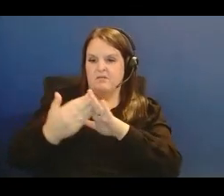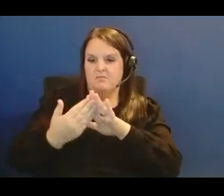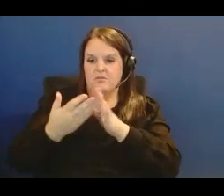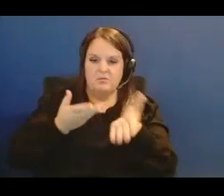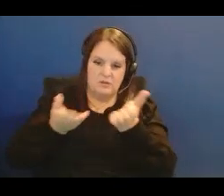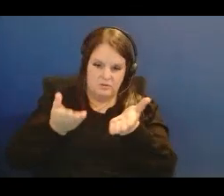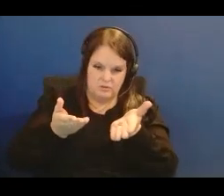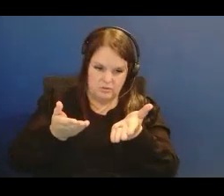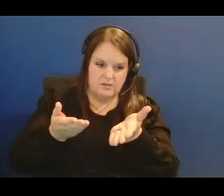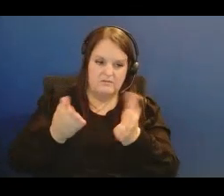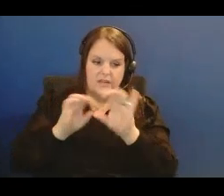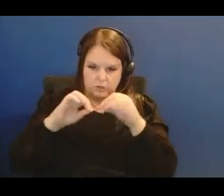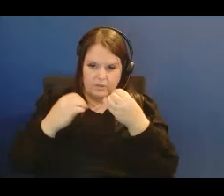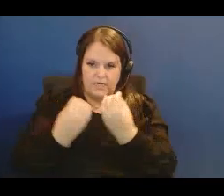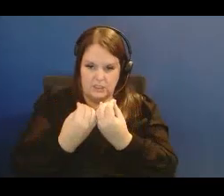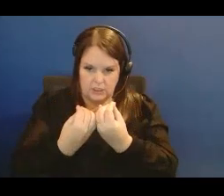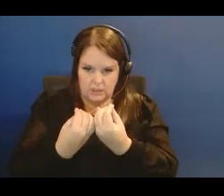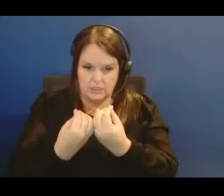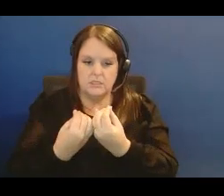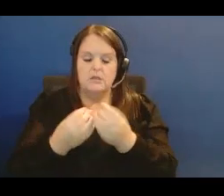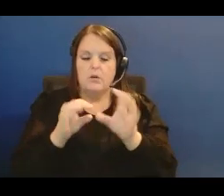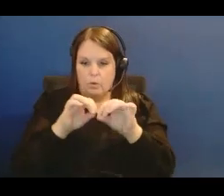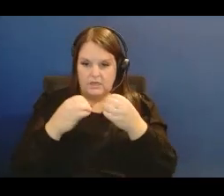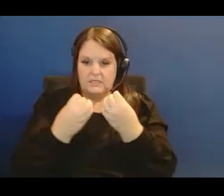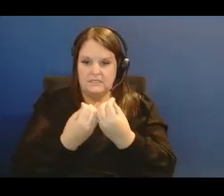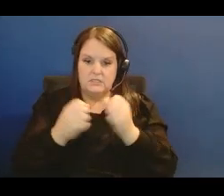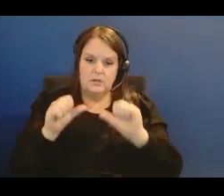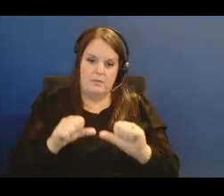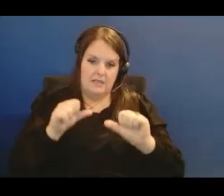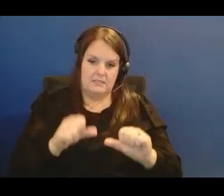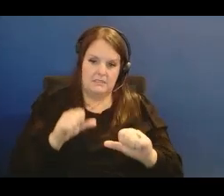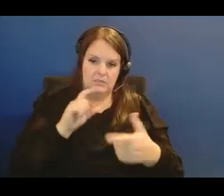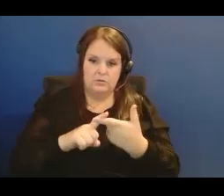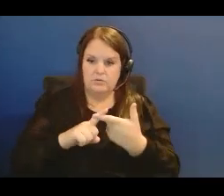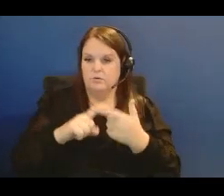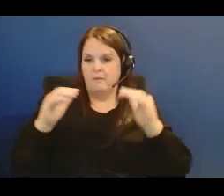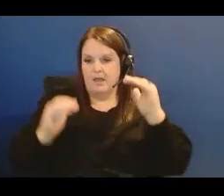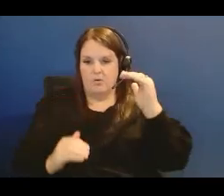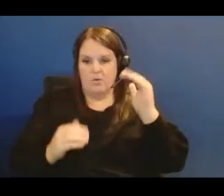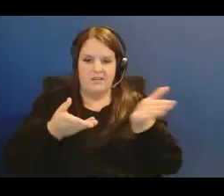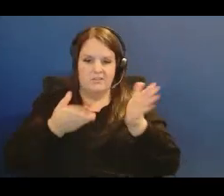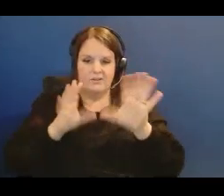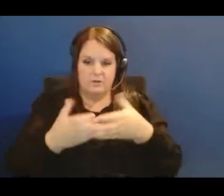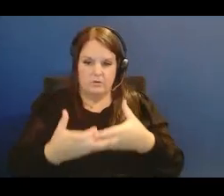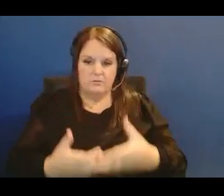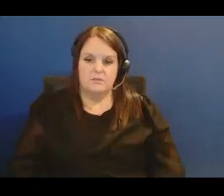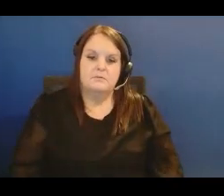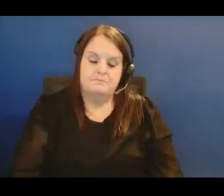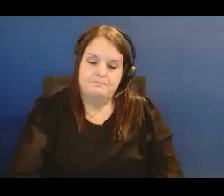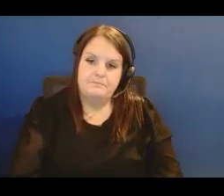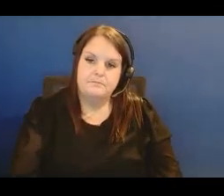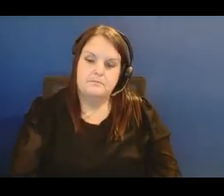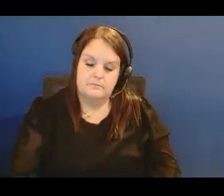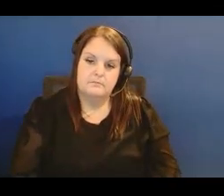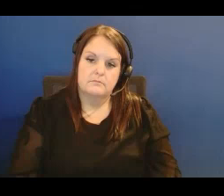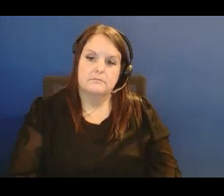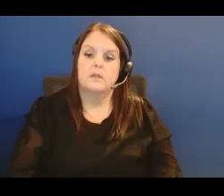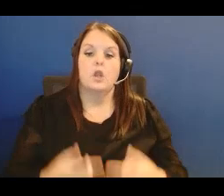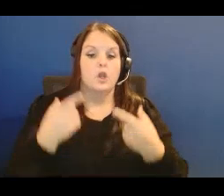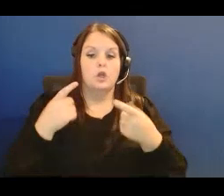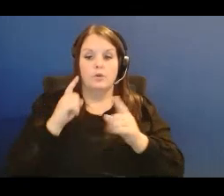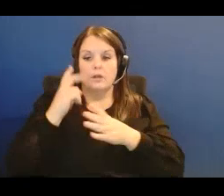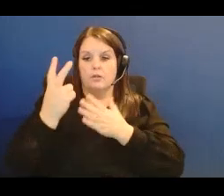serve as an organization in an organizational capacity to minority serving groups. During that 2-hour